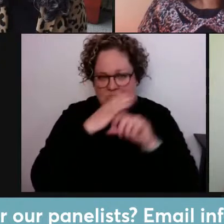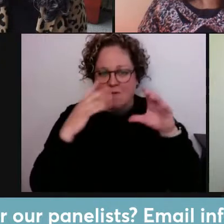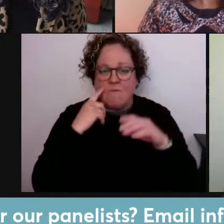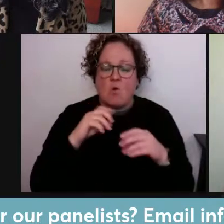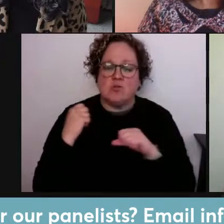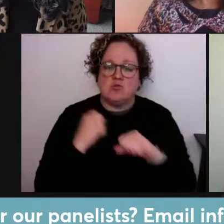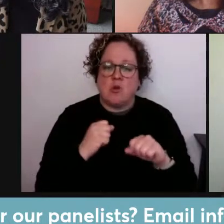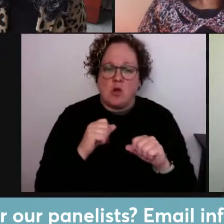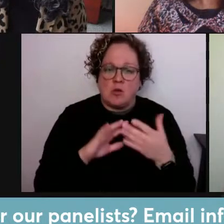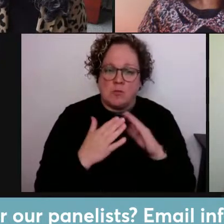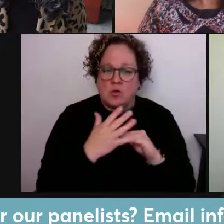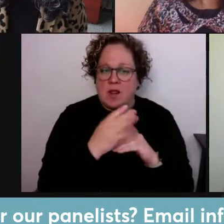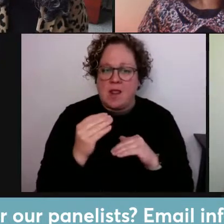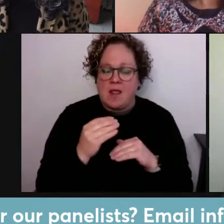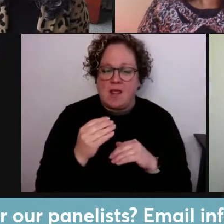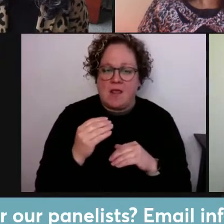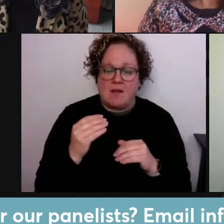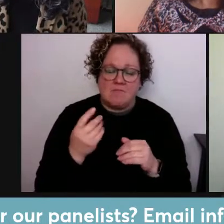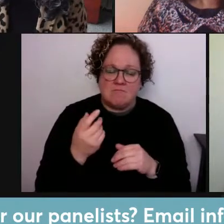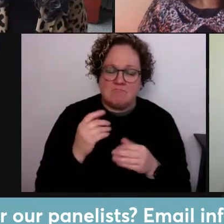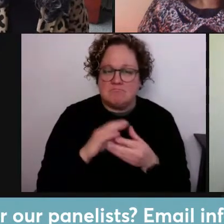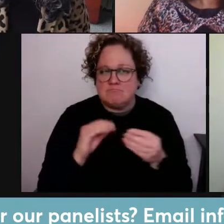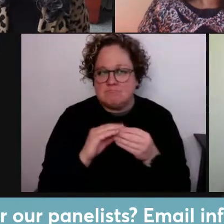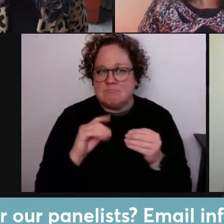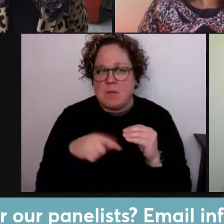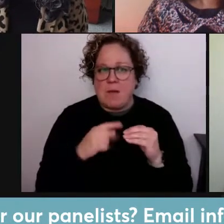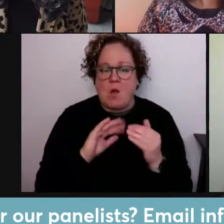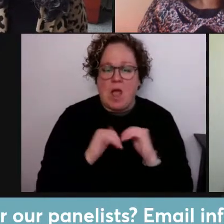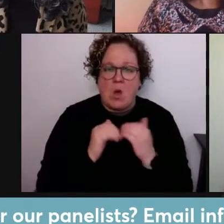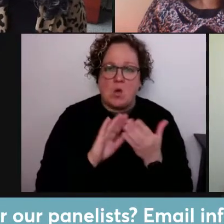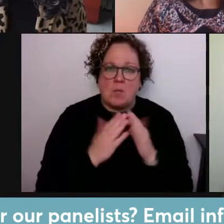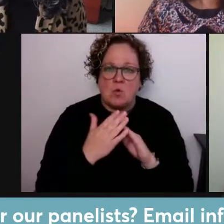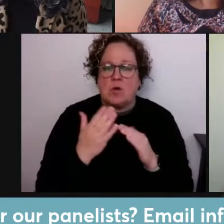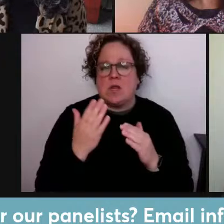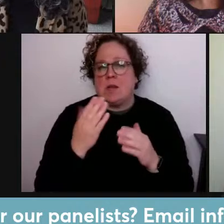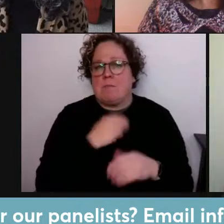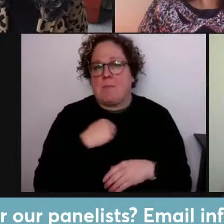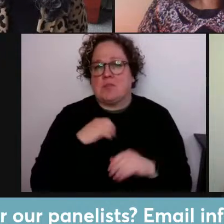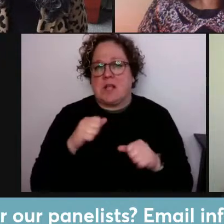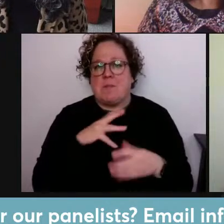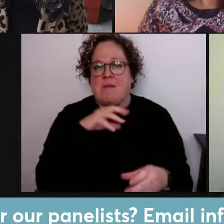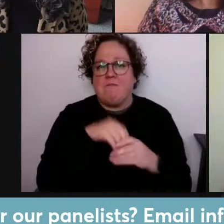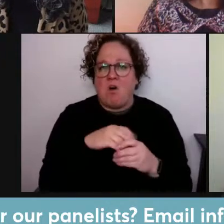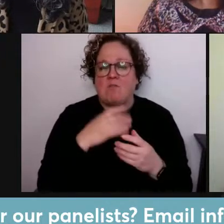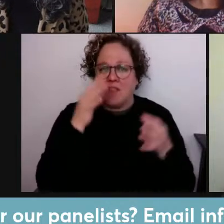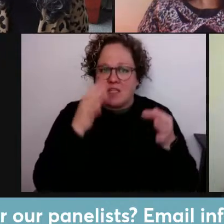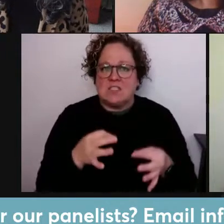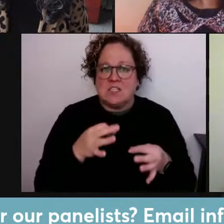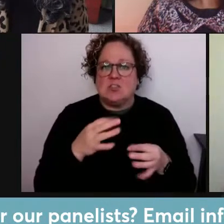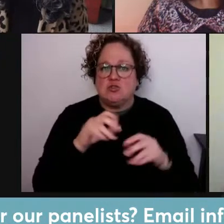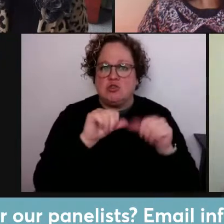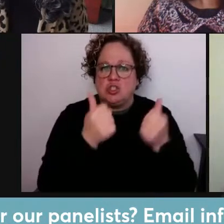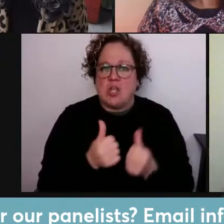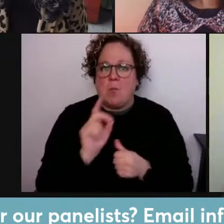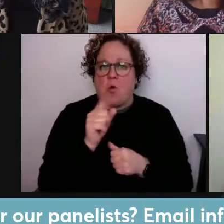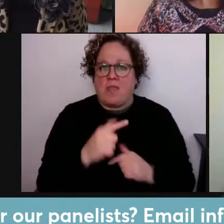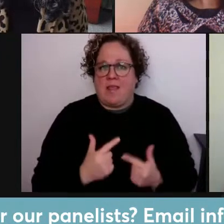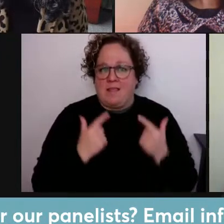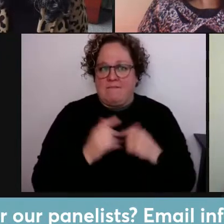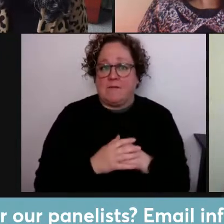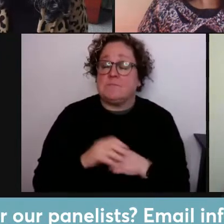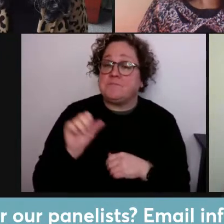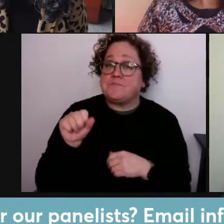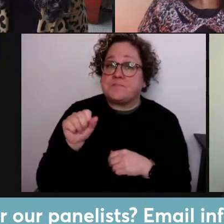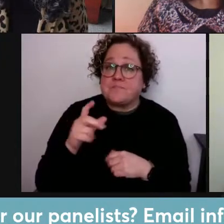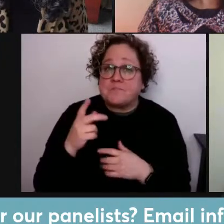about how community members can actually be involved in the decisions that actually shape where they live. Yes. What